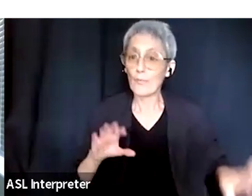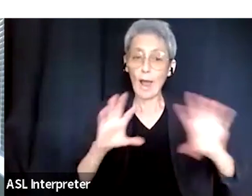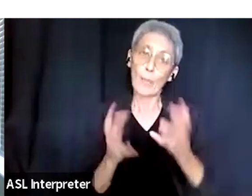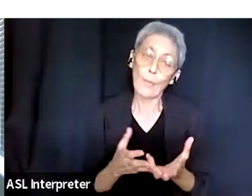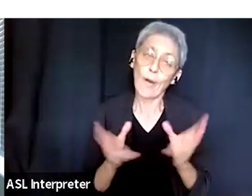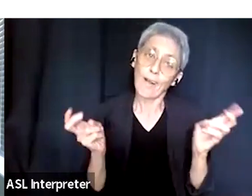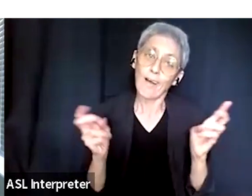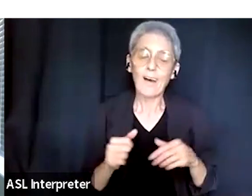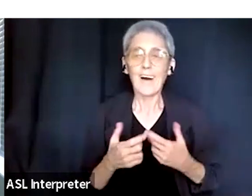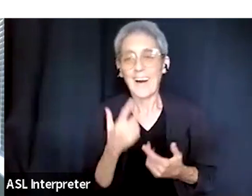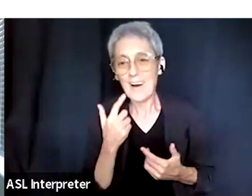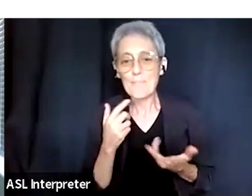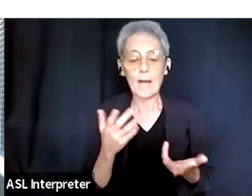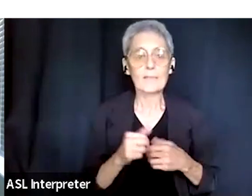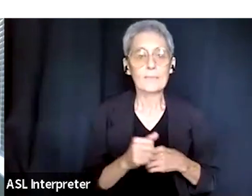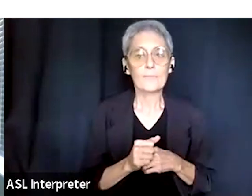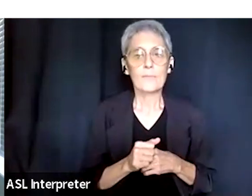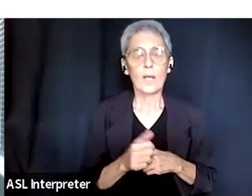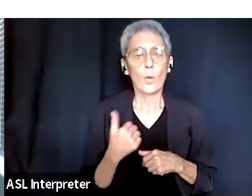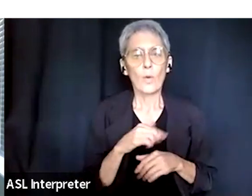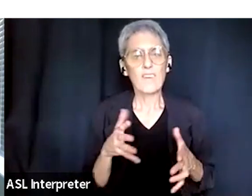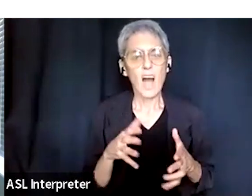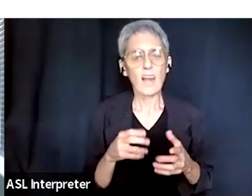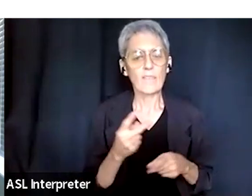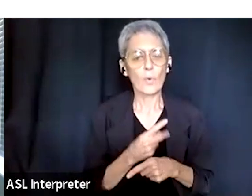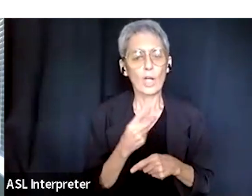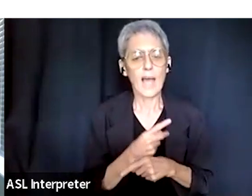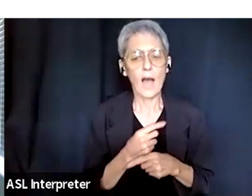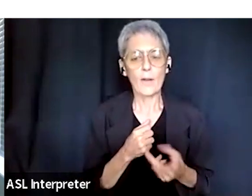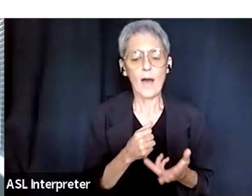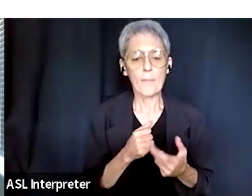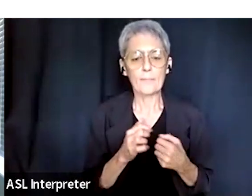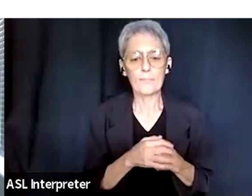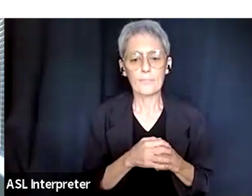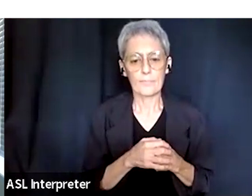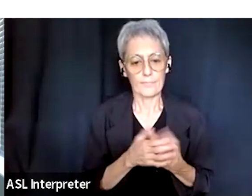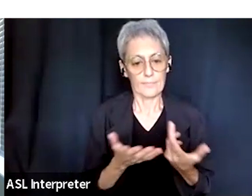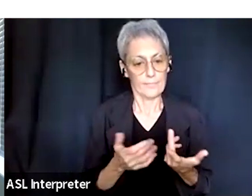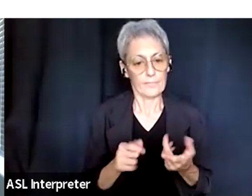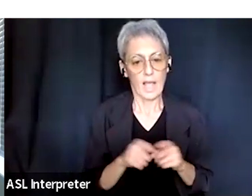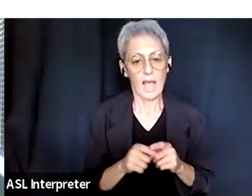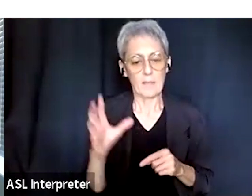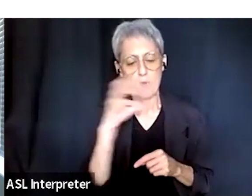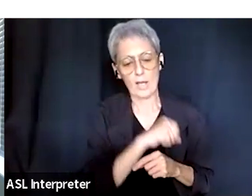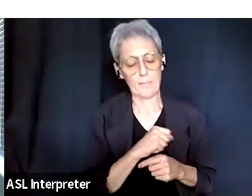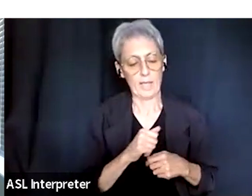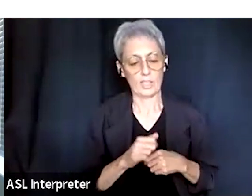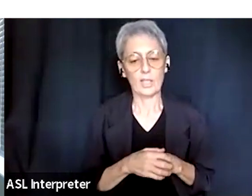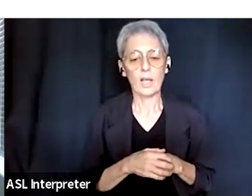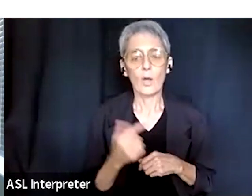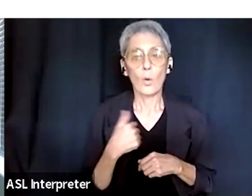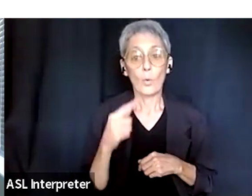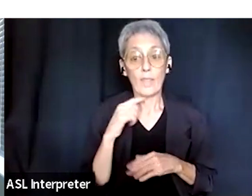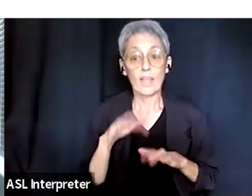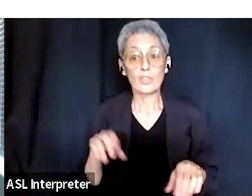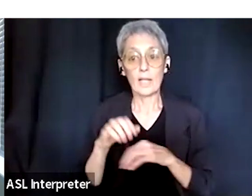But we've kind of worked out as an approximation, we think children in England,